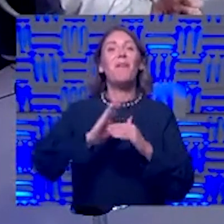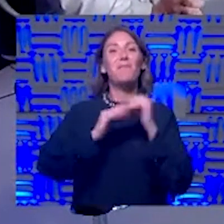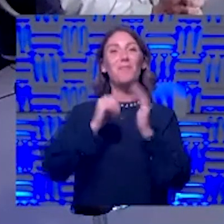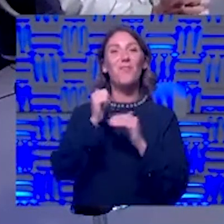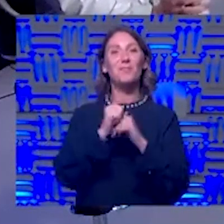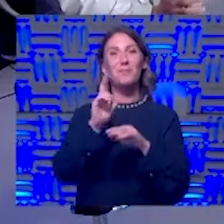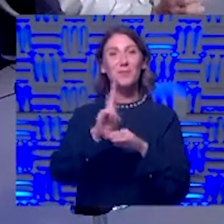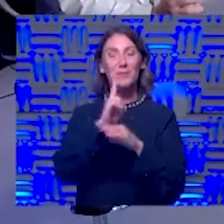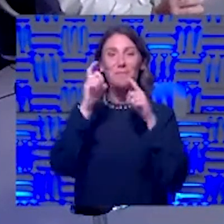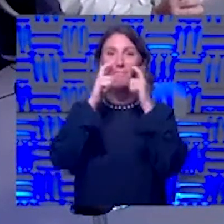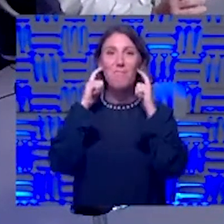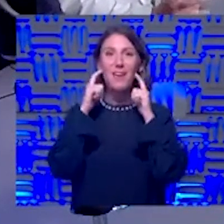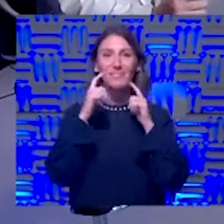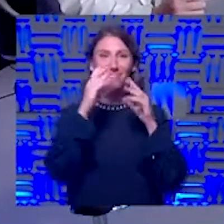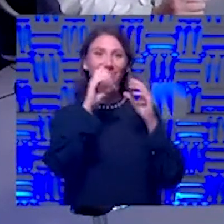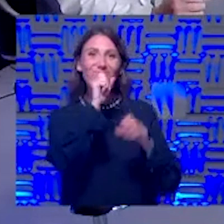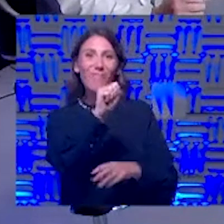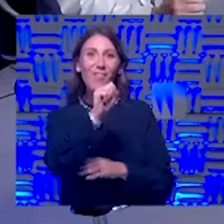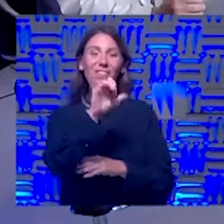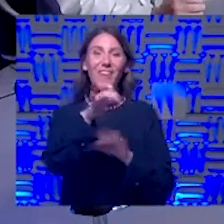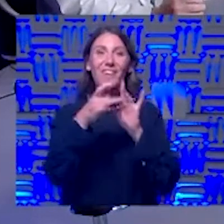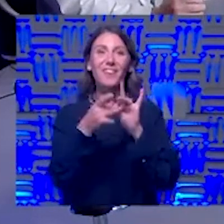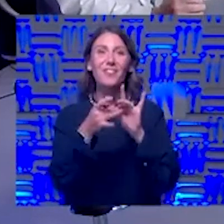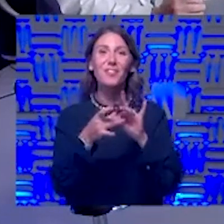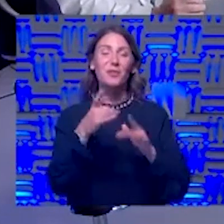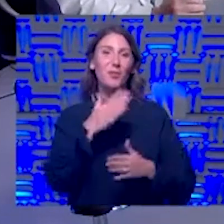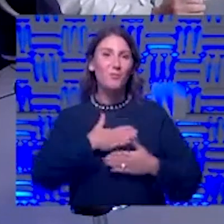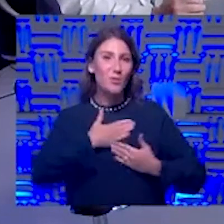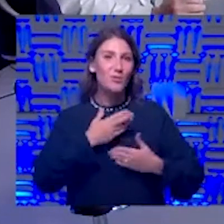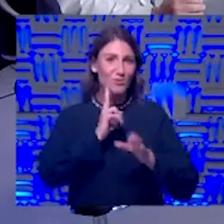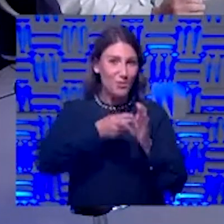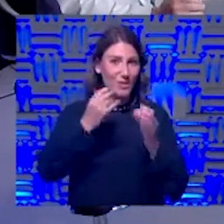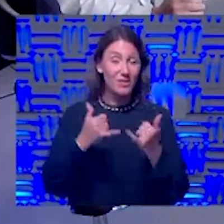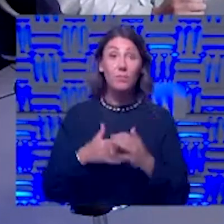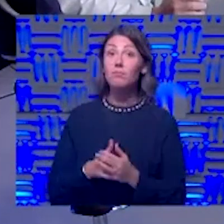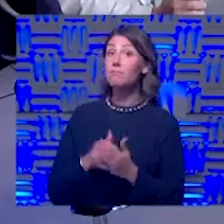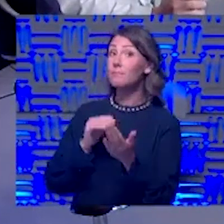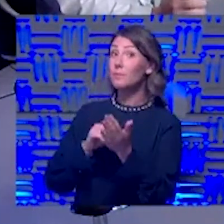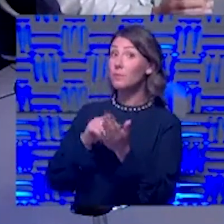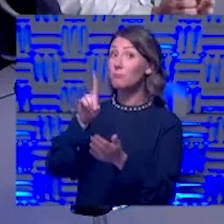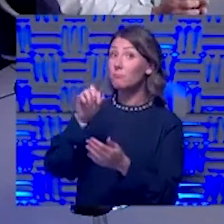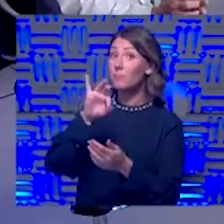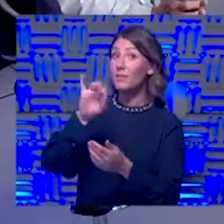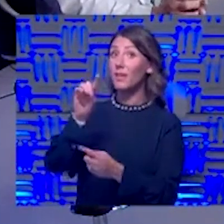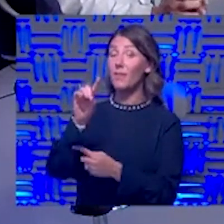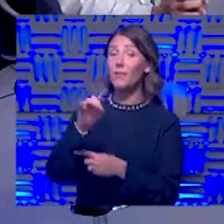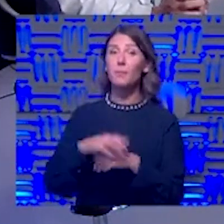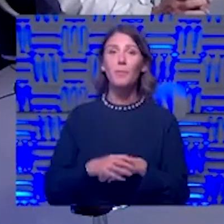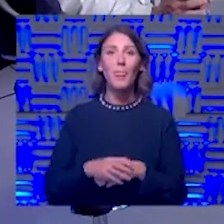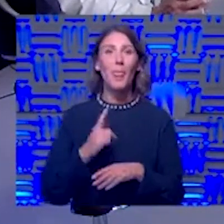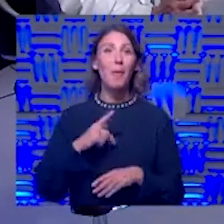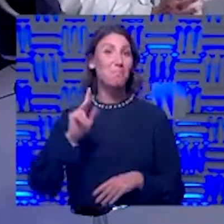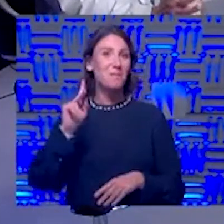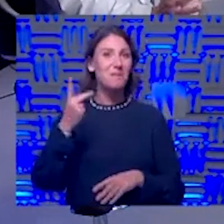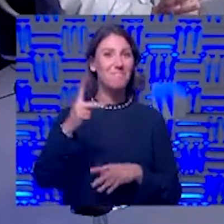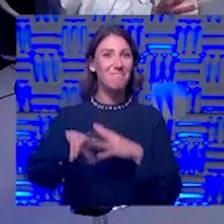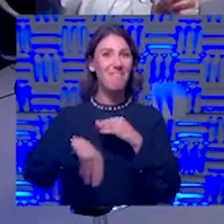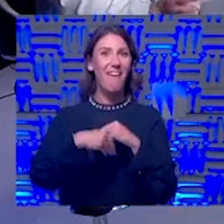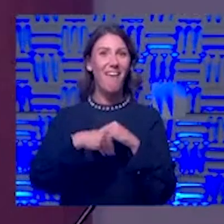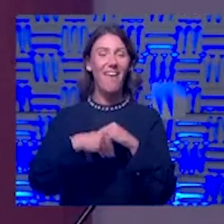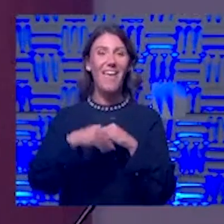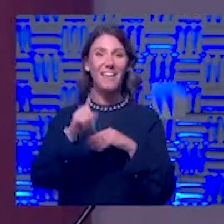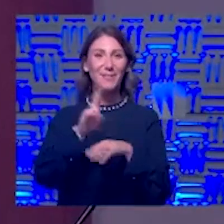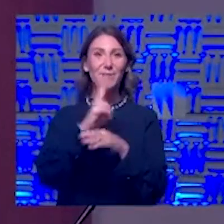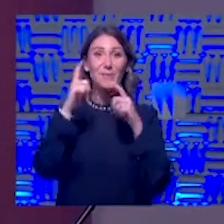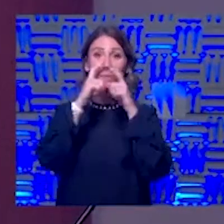That's great. Thank you for sharing that. We appreciate you being on today. Dr. Weil, final thoughts today? Yeah, I'll second the wear